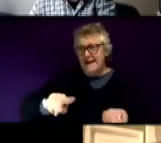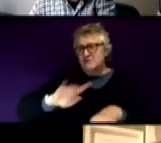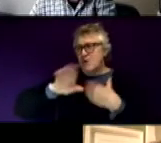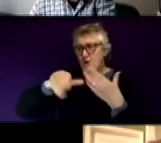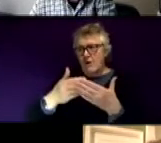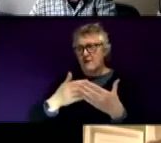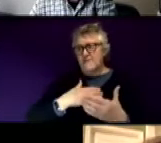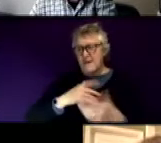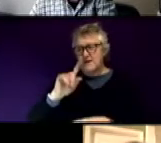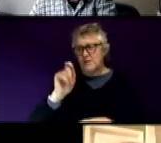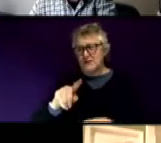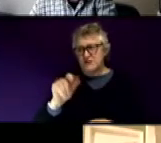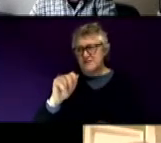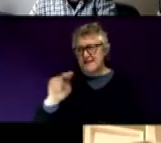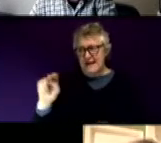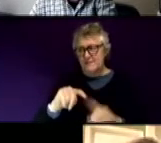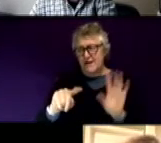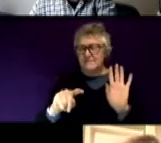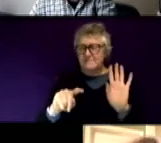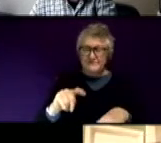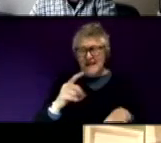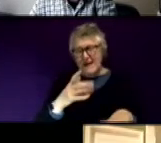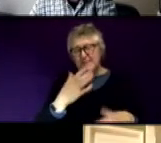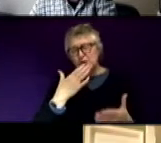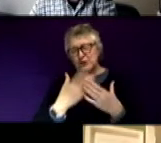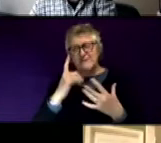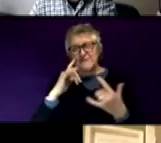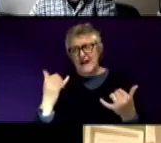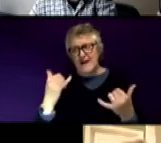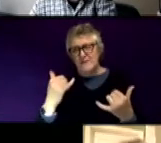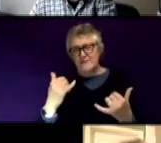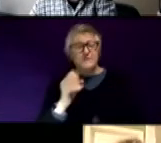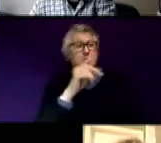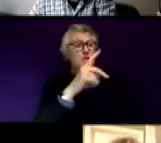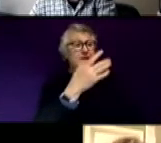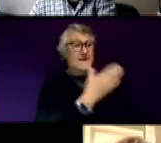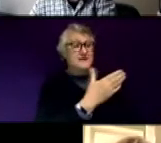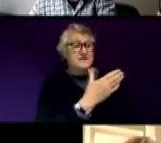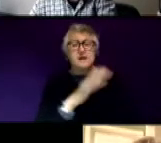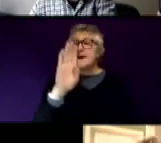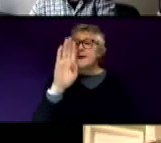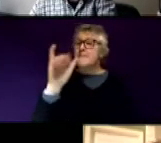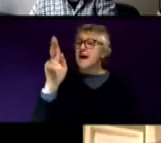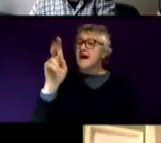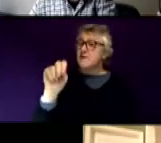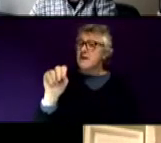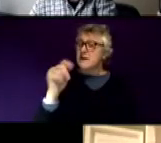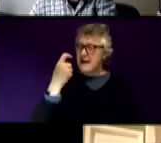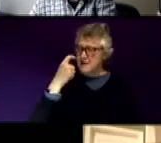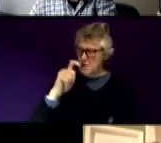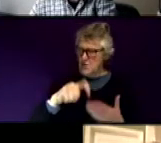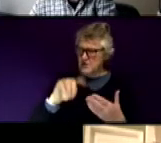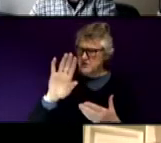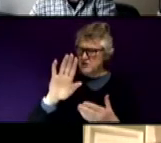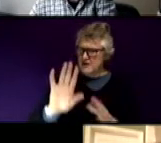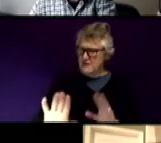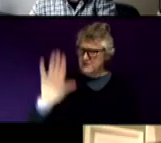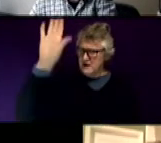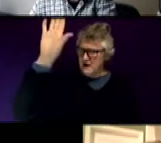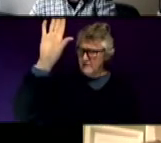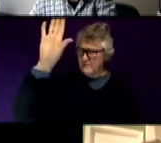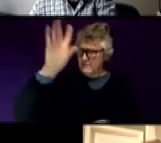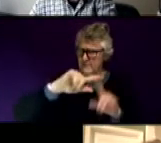you. I think I'm good right now. Okay, thanks. Byron, I noticed your hand was up, but now it isn't. Do you have a question?